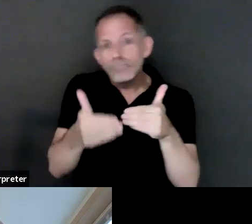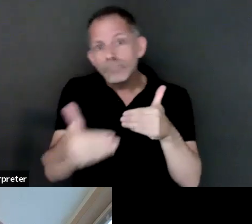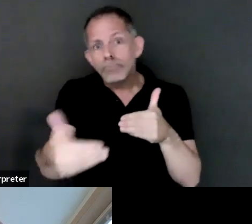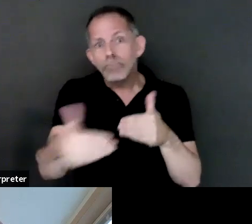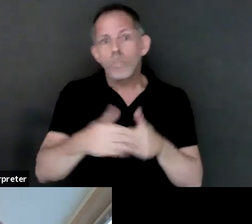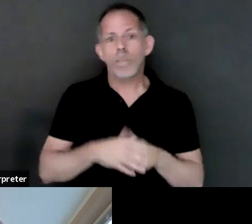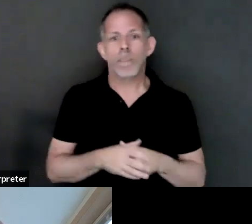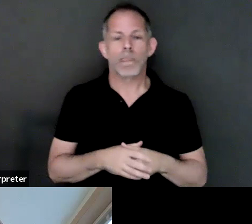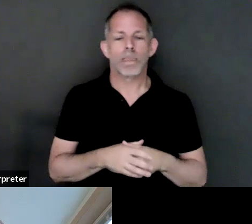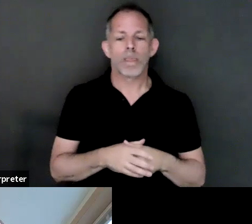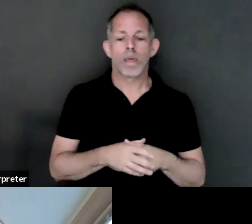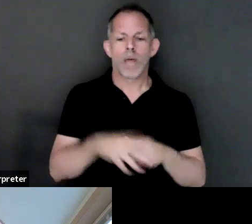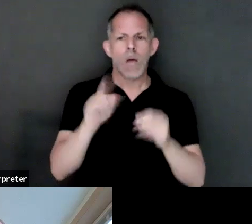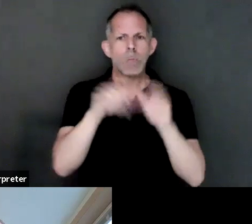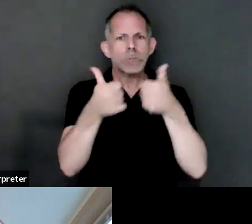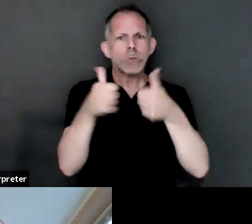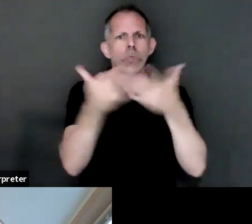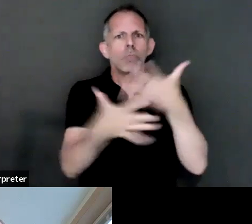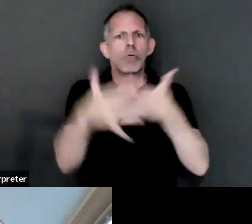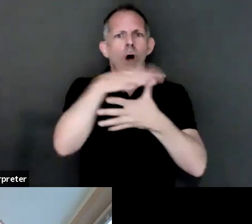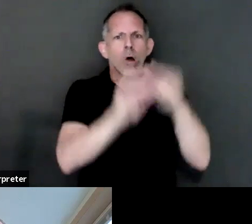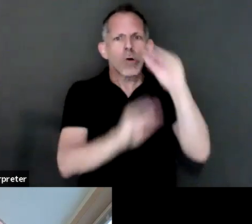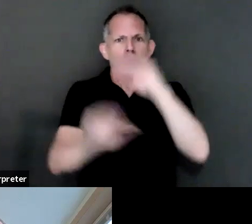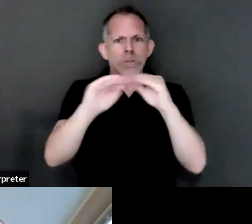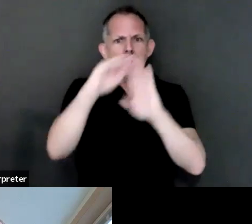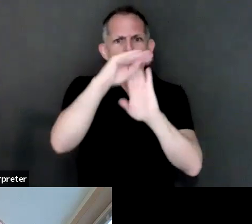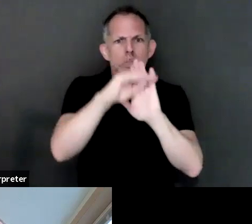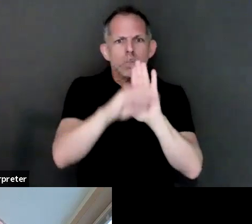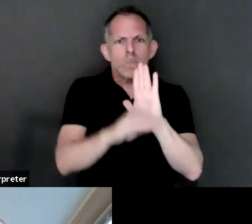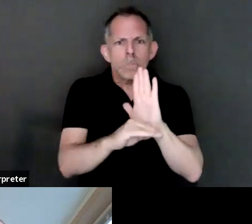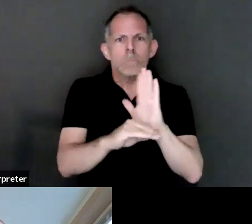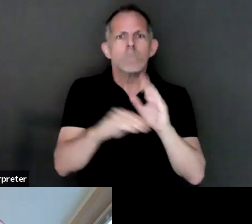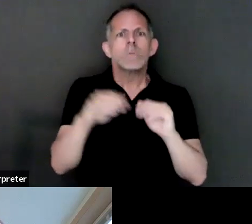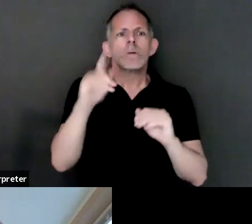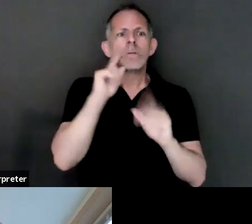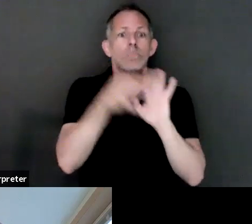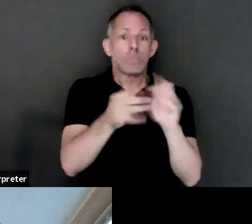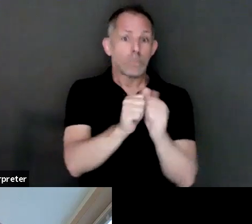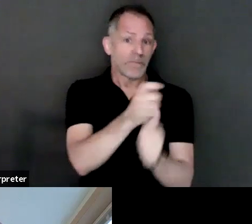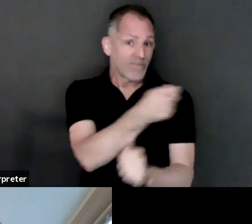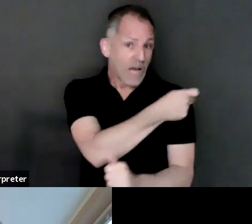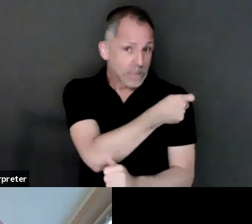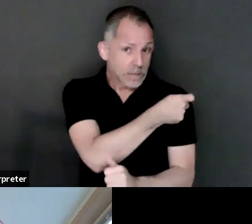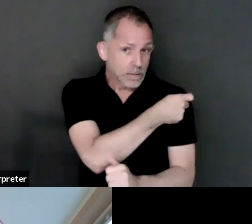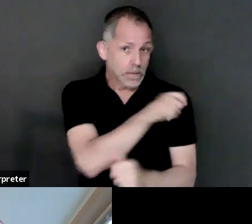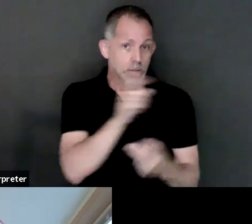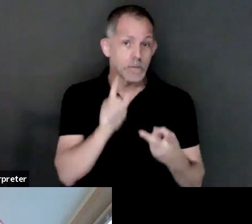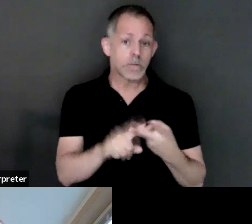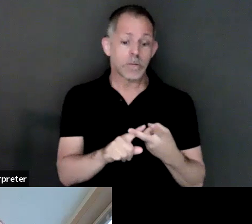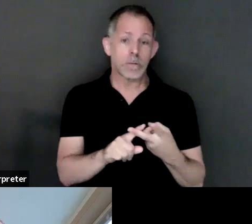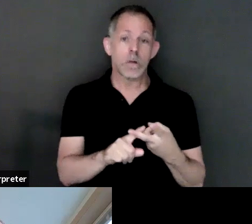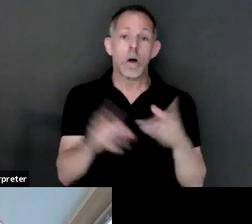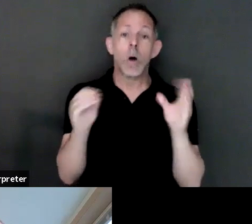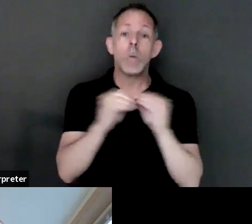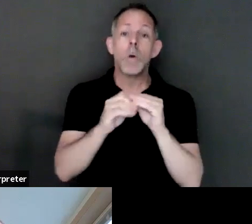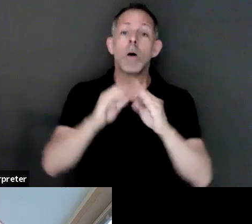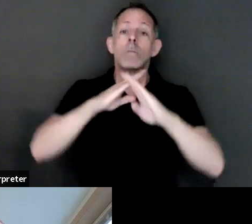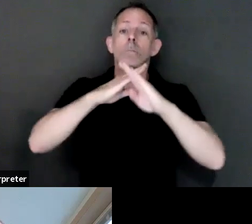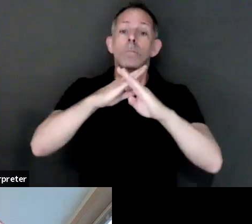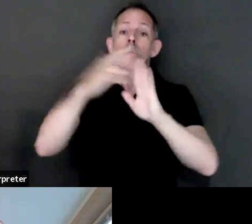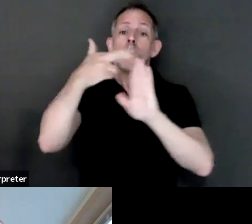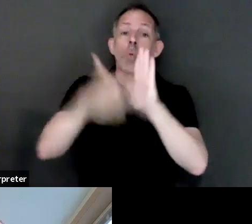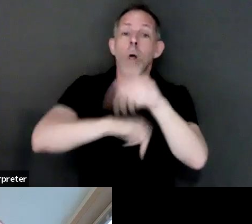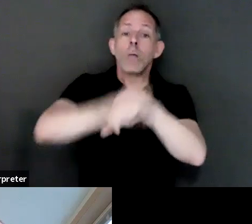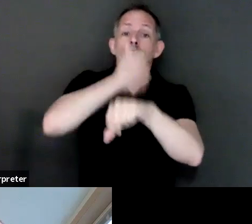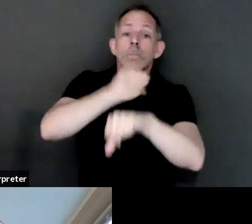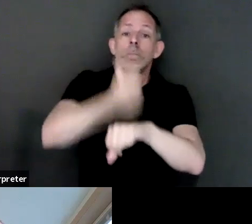and adding some protective measures with masking. I think the possibilities of